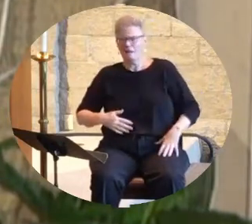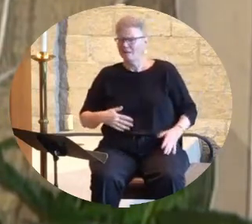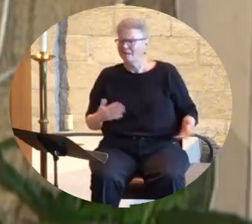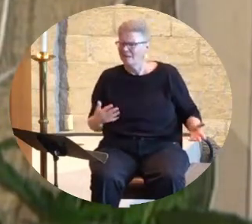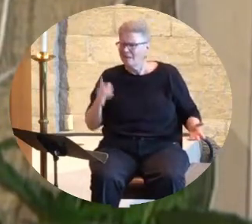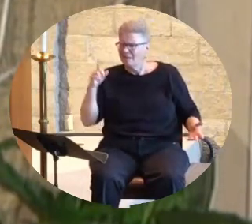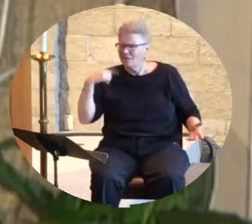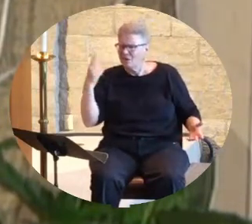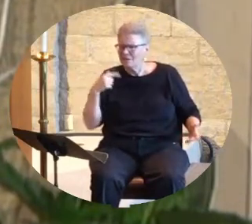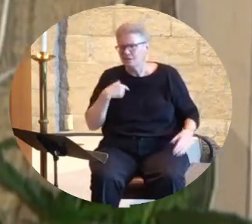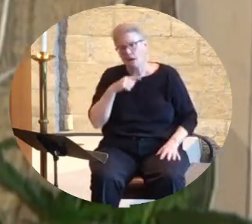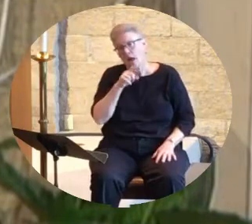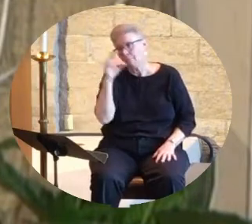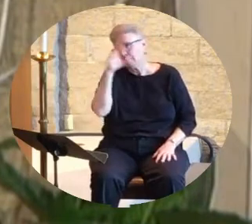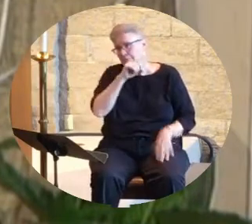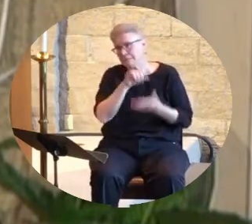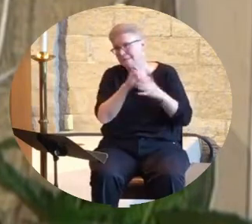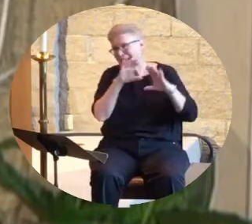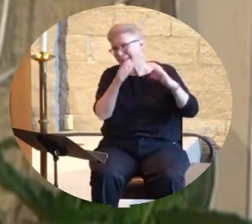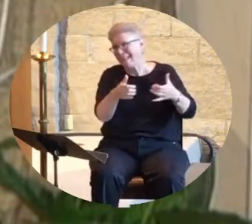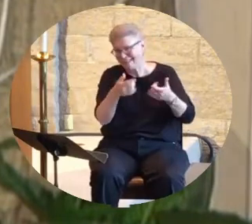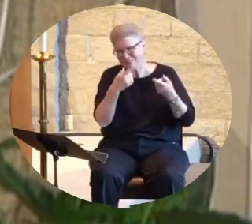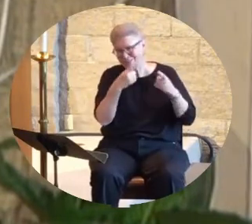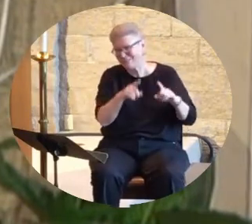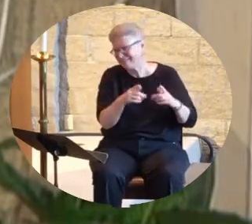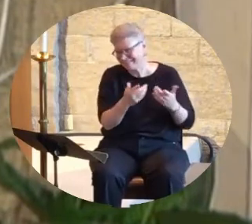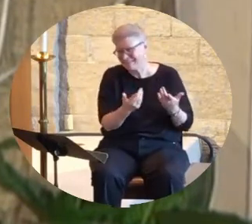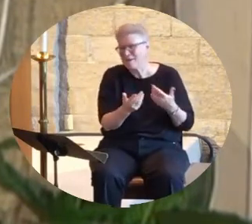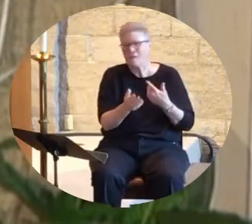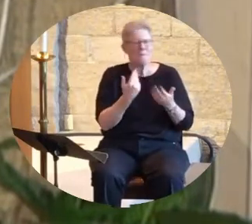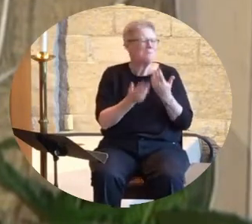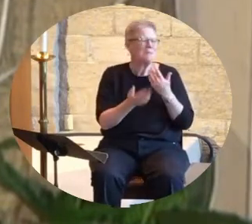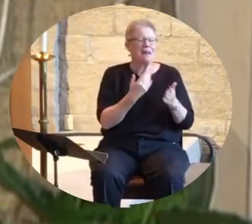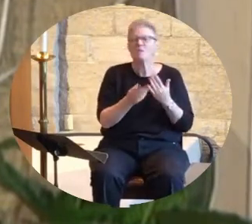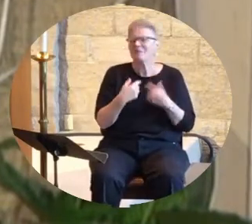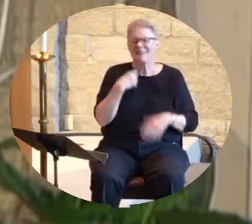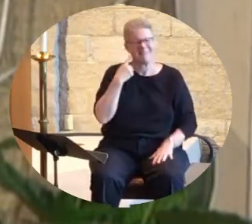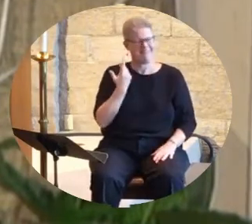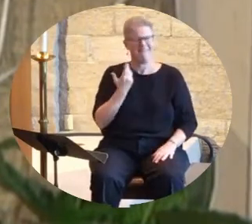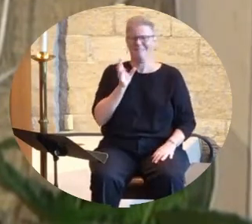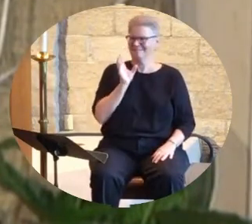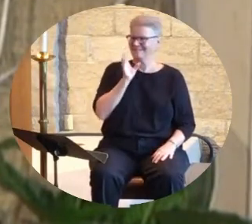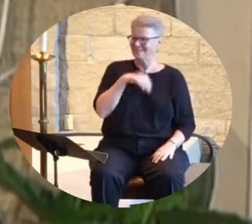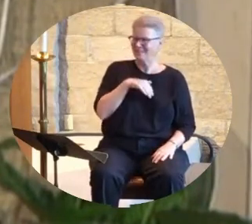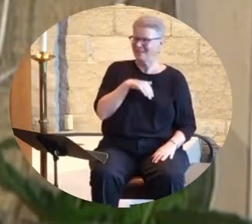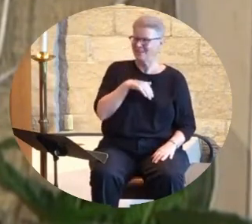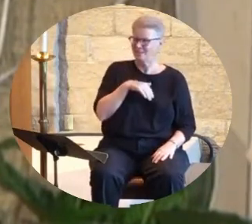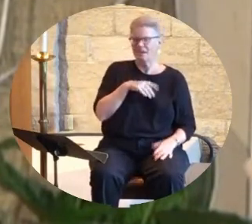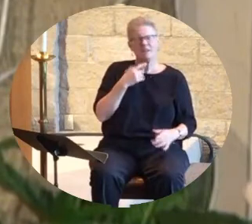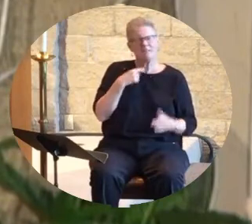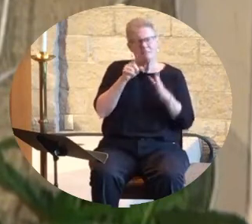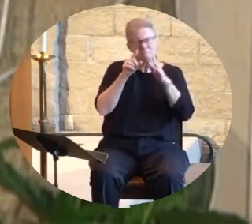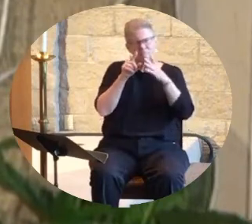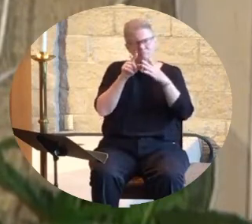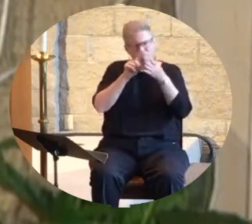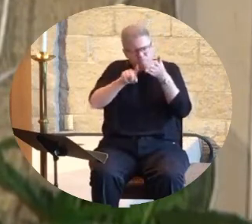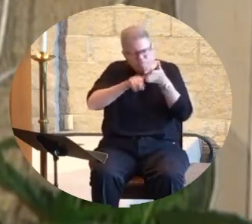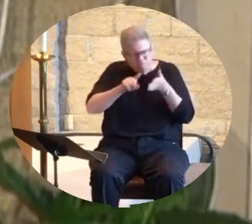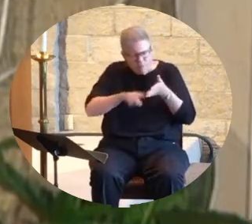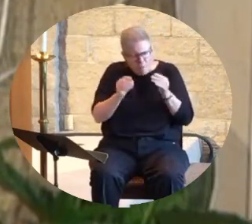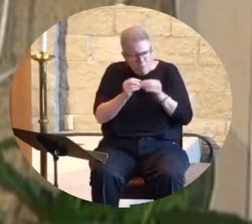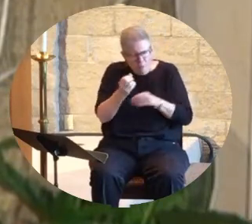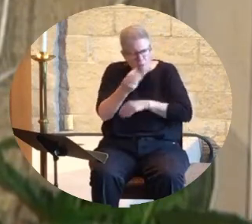have missed that class in seminary. But needless to say, I thought, wow, this is strange. And as I've gotten into the study of the 12 powers this month, I